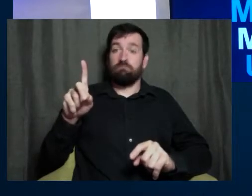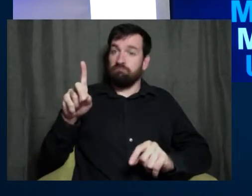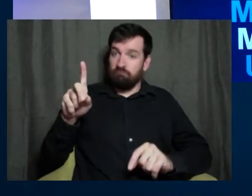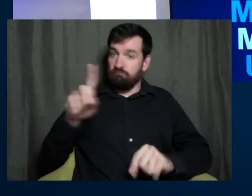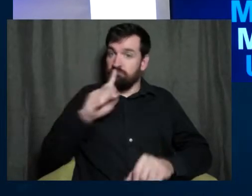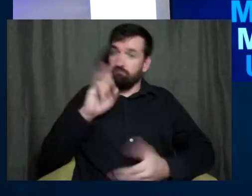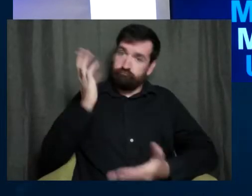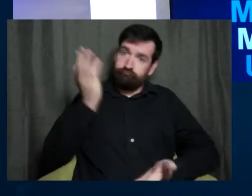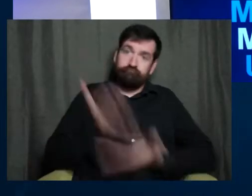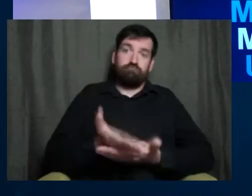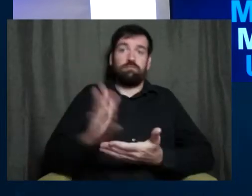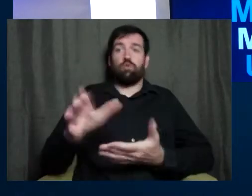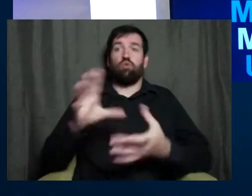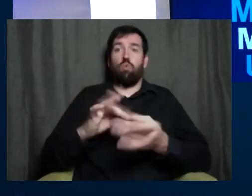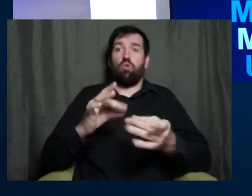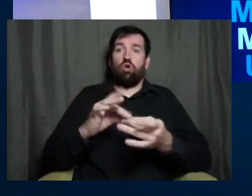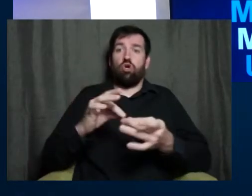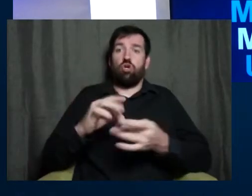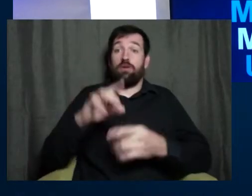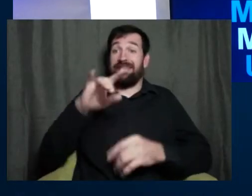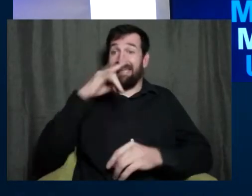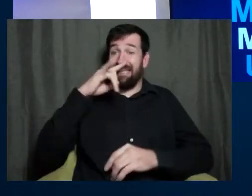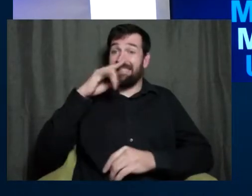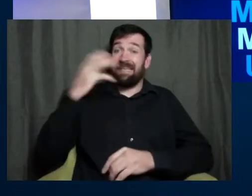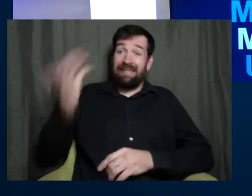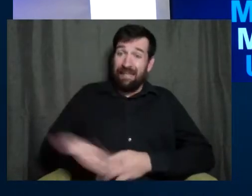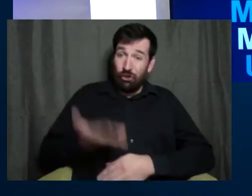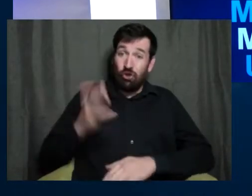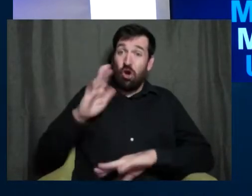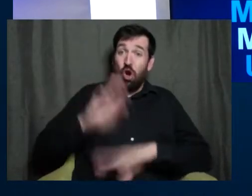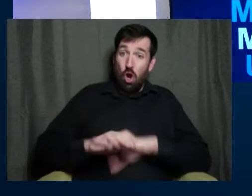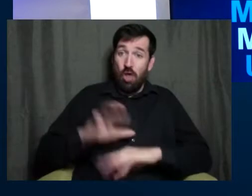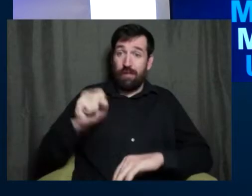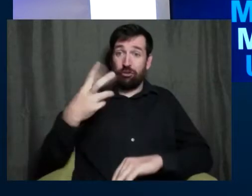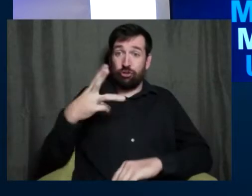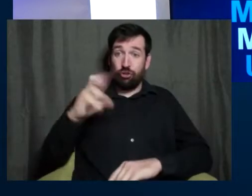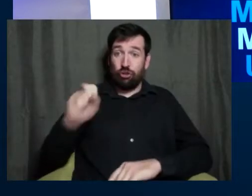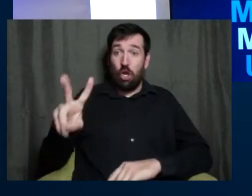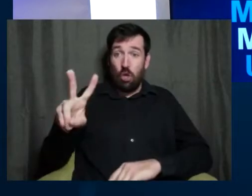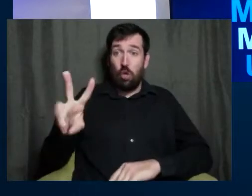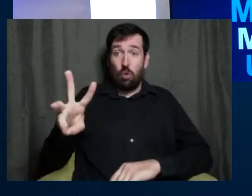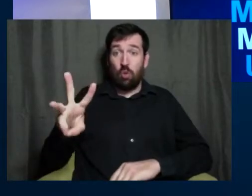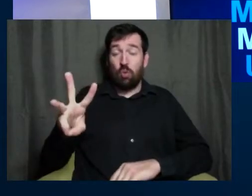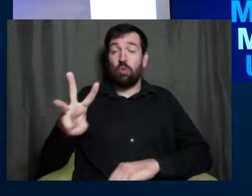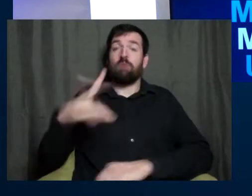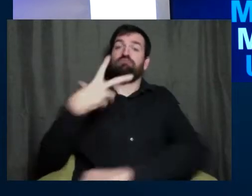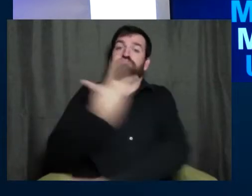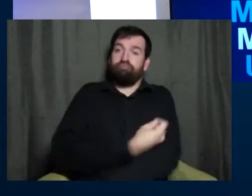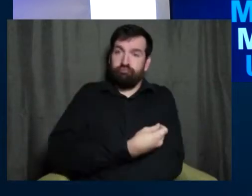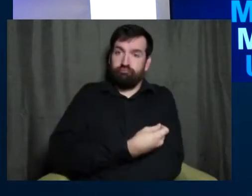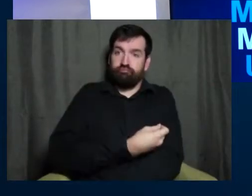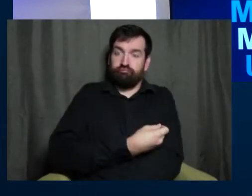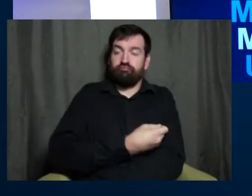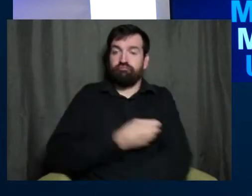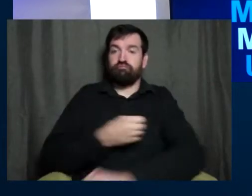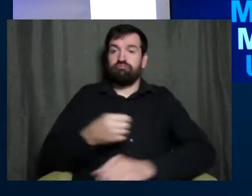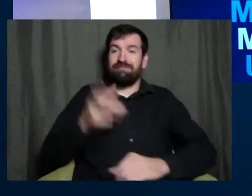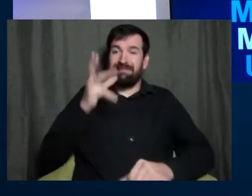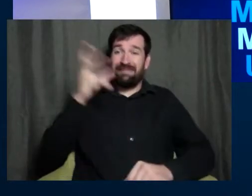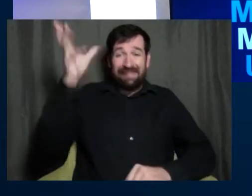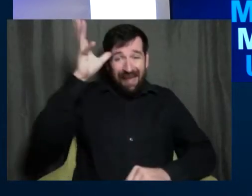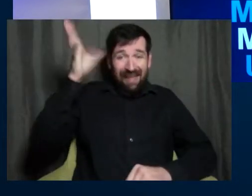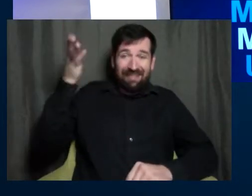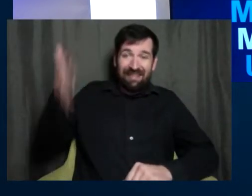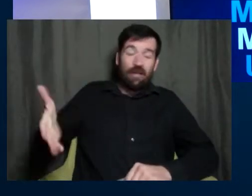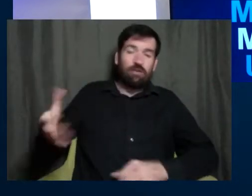word when you had your kids right here on our show get their vaccine. With dad standing right next to them, giving the thumbs up, saying, this is safe. You would